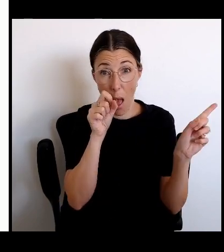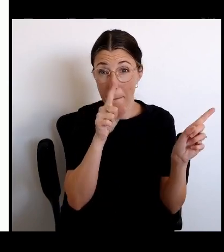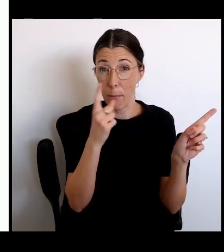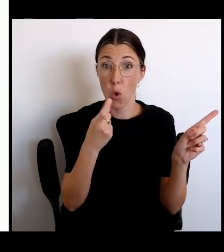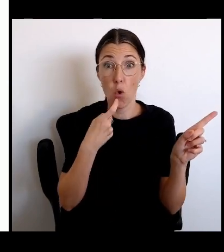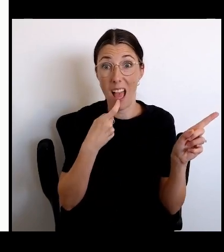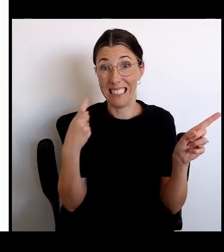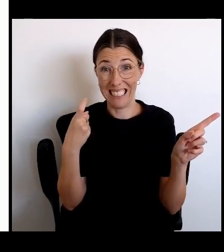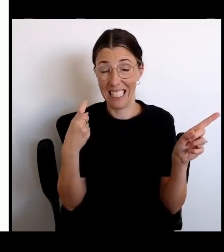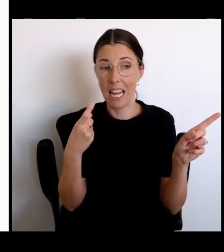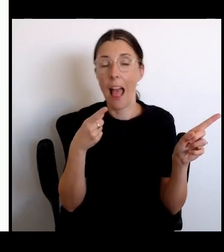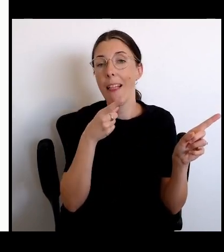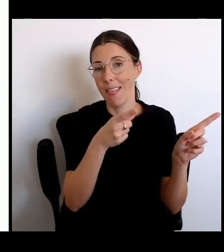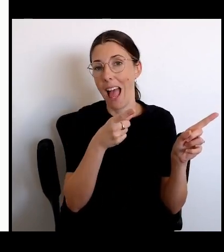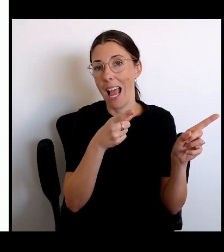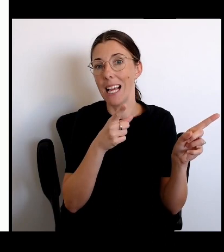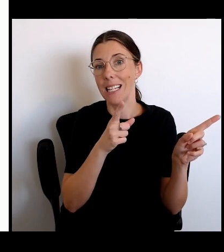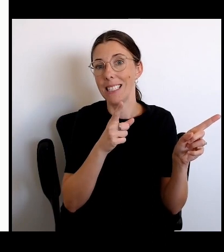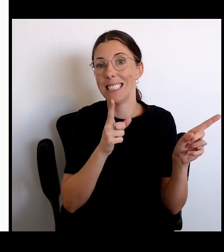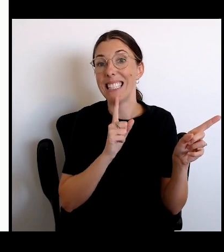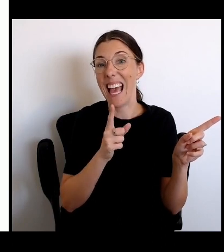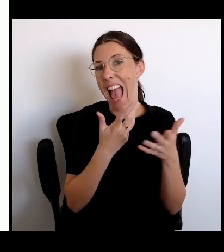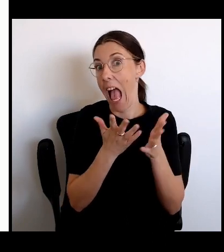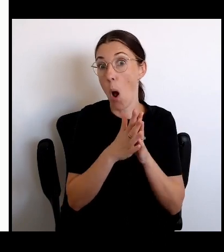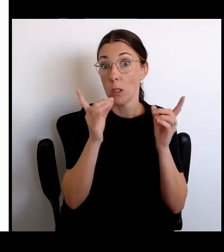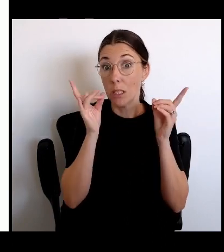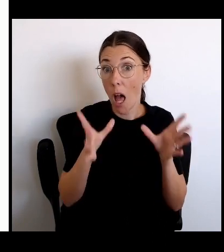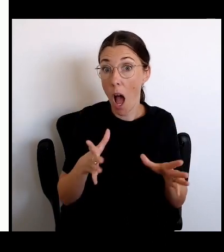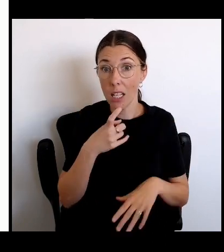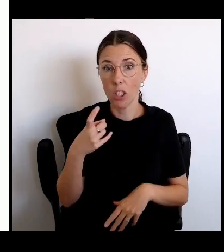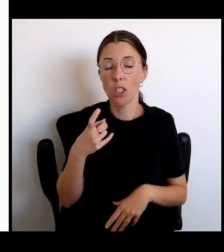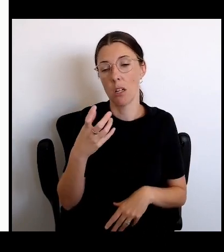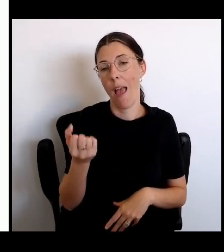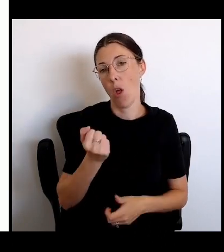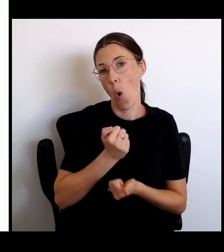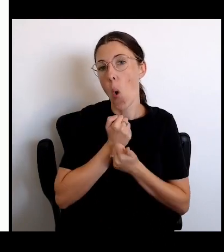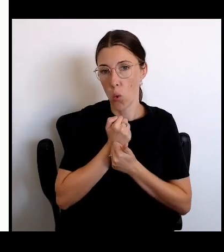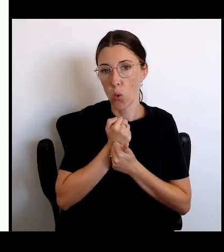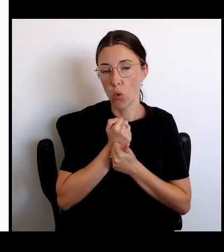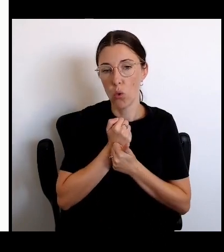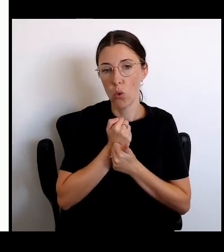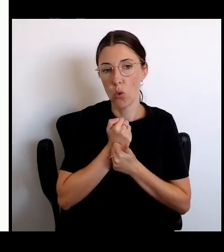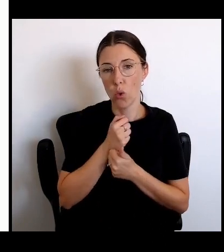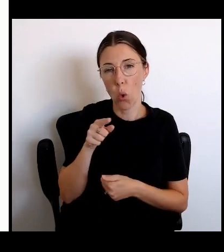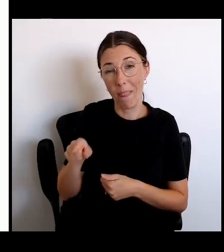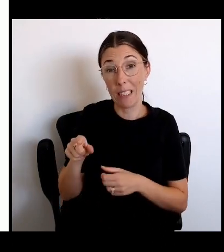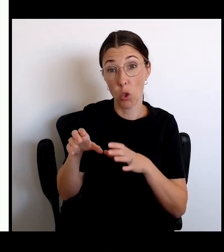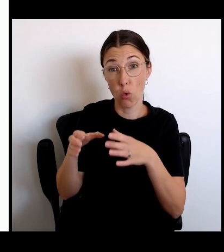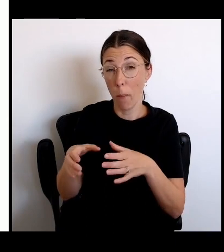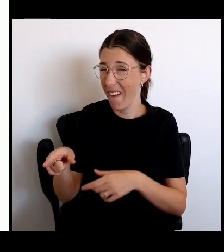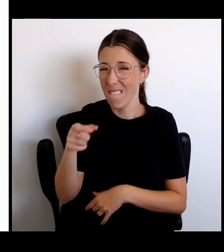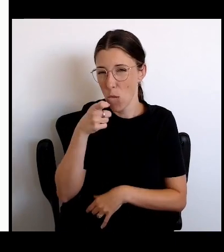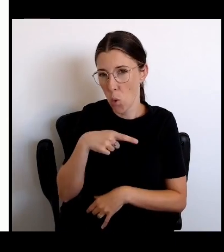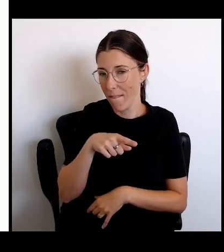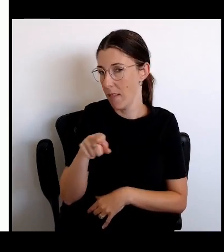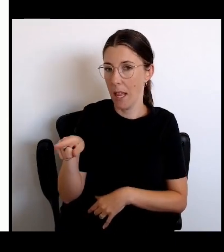start of the slippery slope to addiction. And the data supports that those in the experimenter segment, very few of them have bought their own